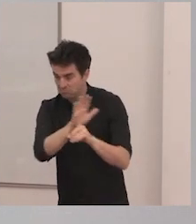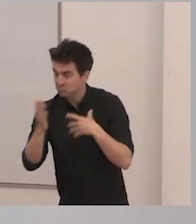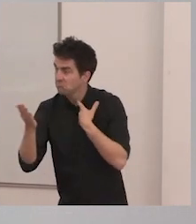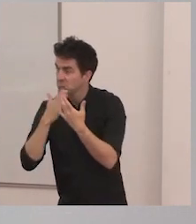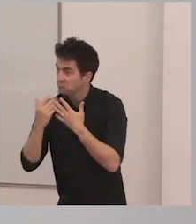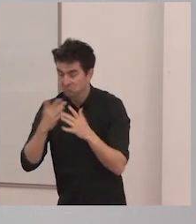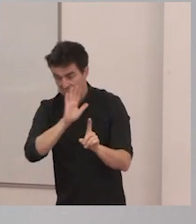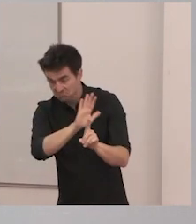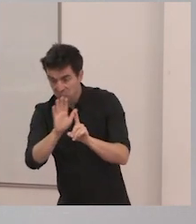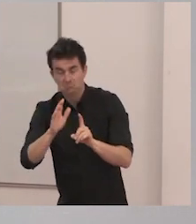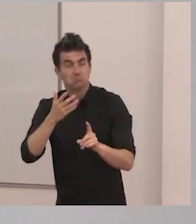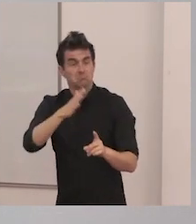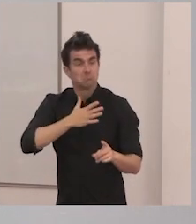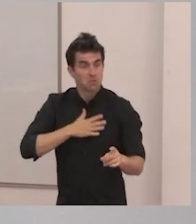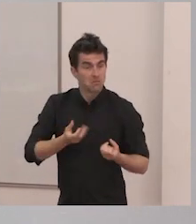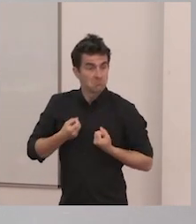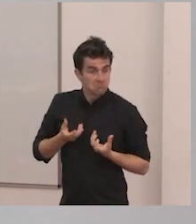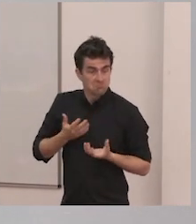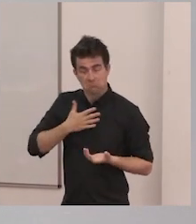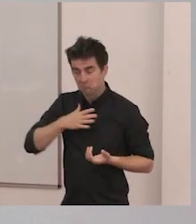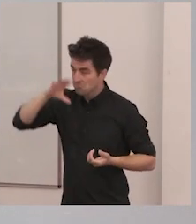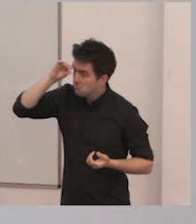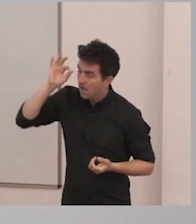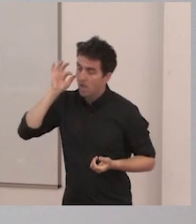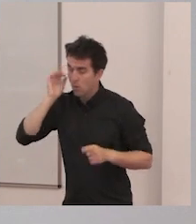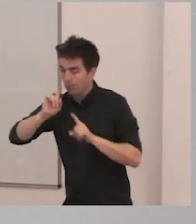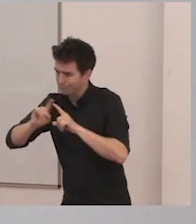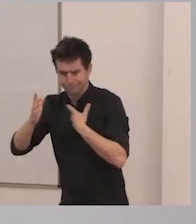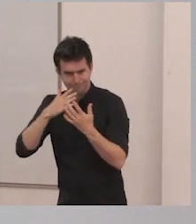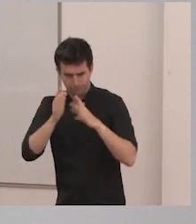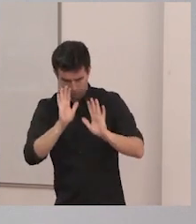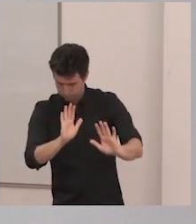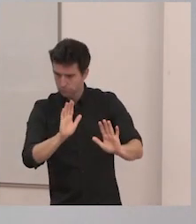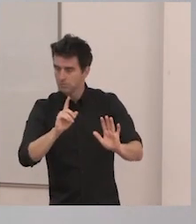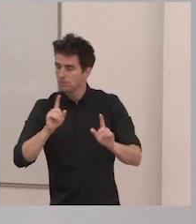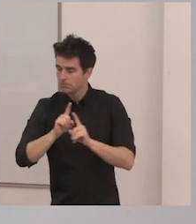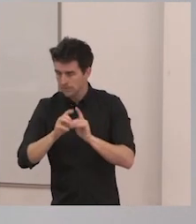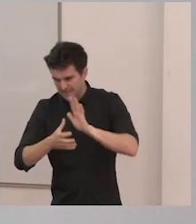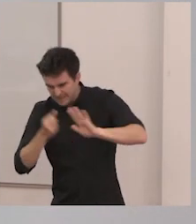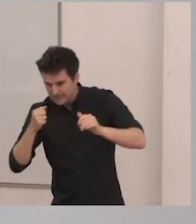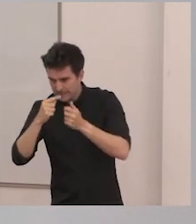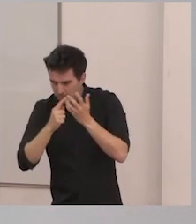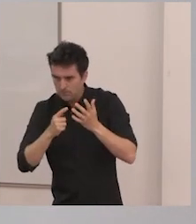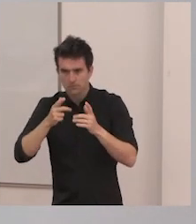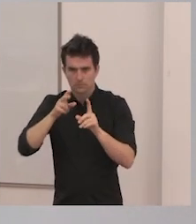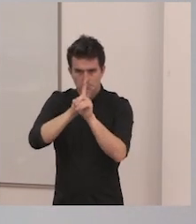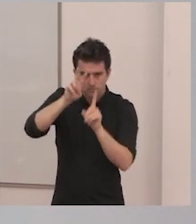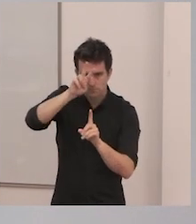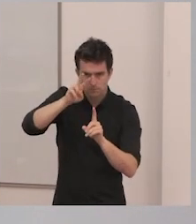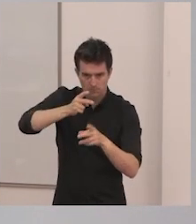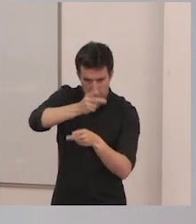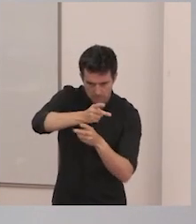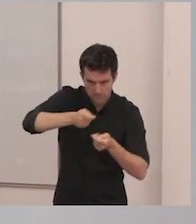on the Rights of Persons with Disabilities has addressed the issue of forced sterilisation and violations of sexual